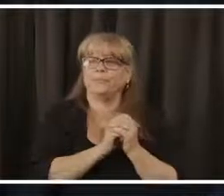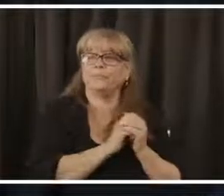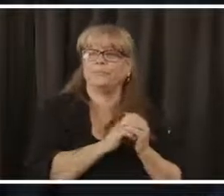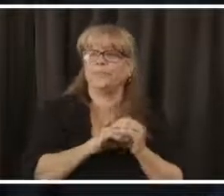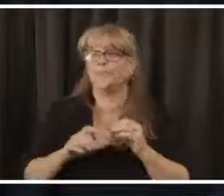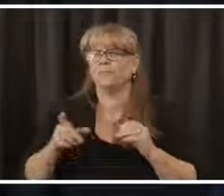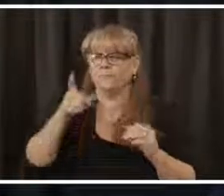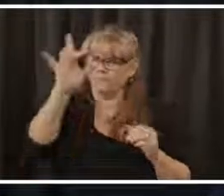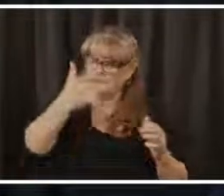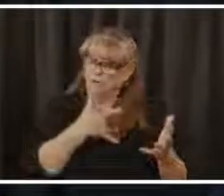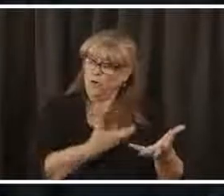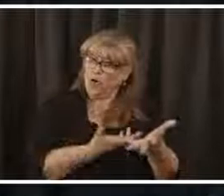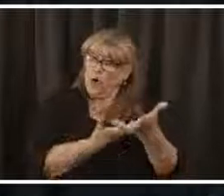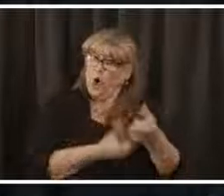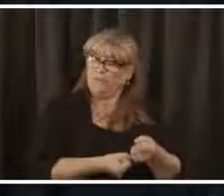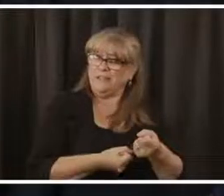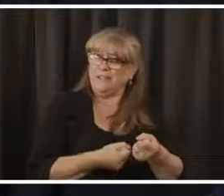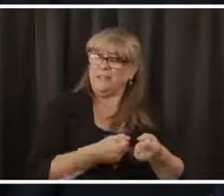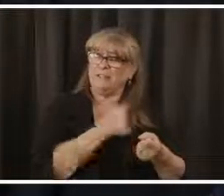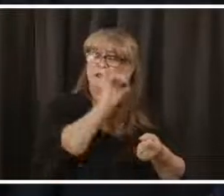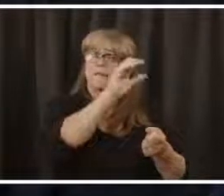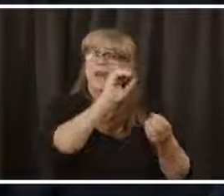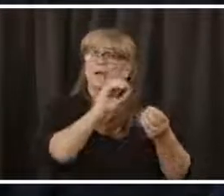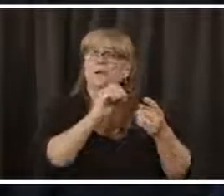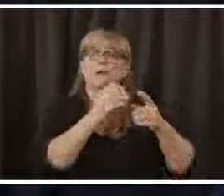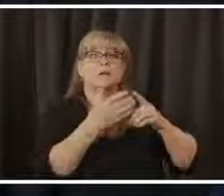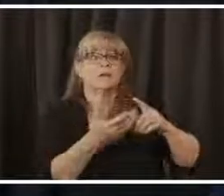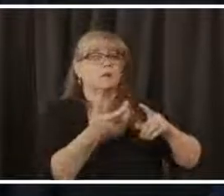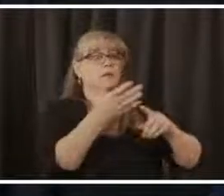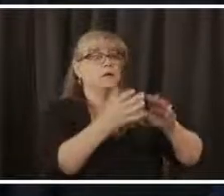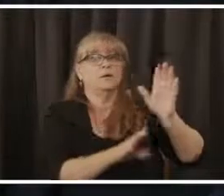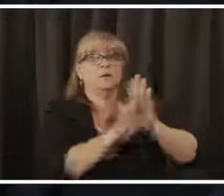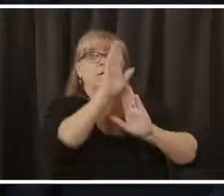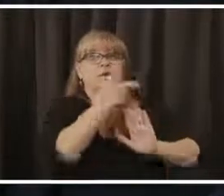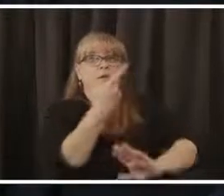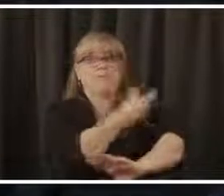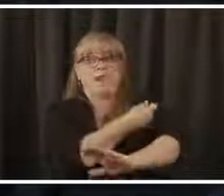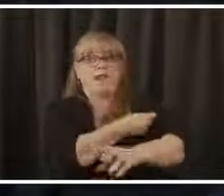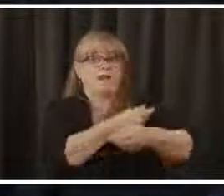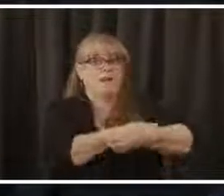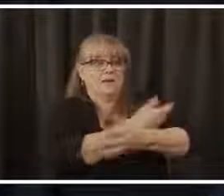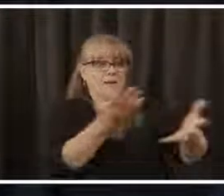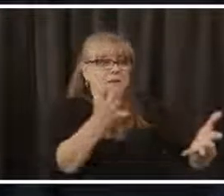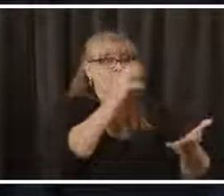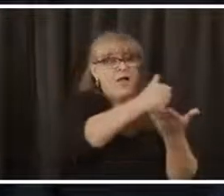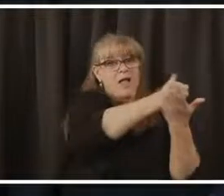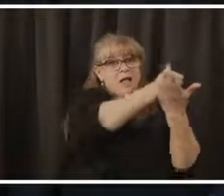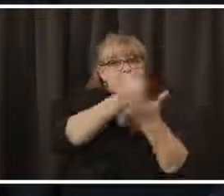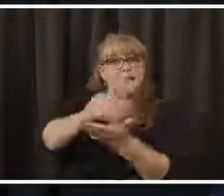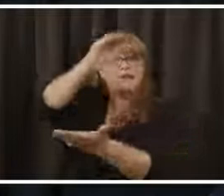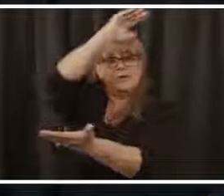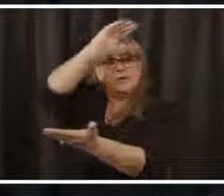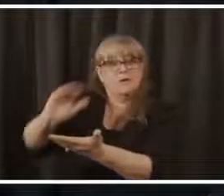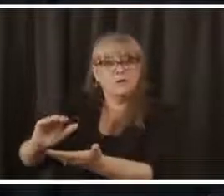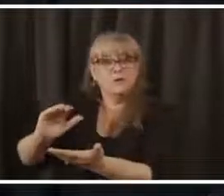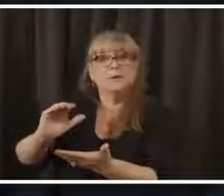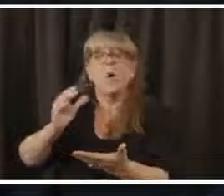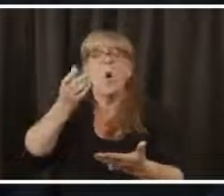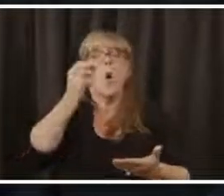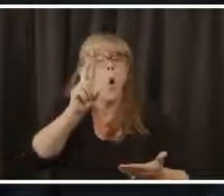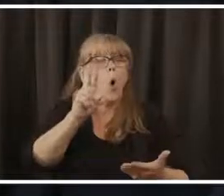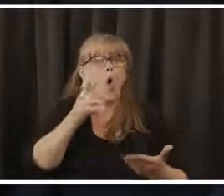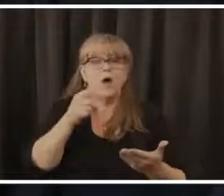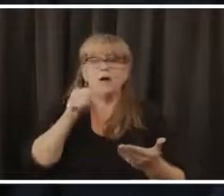the 6 community sites will address that and turn the trend around? And if that doesn't do enough, what's the state's plan to